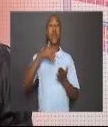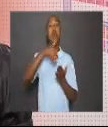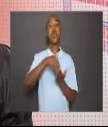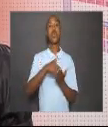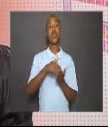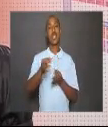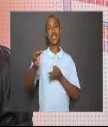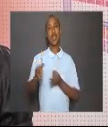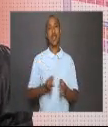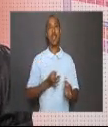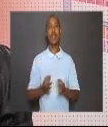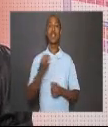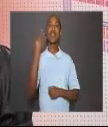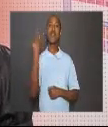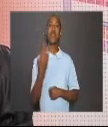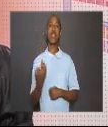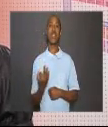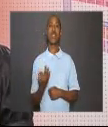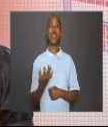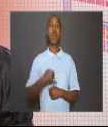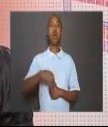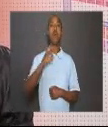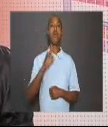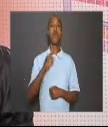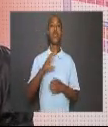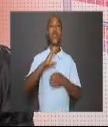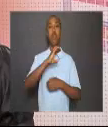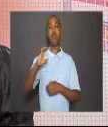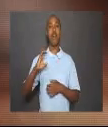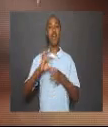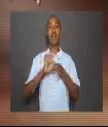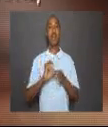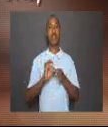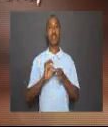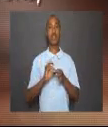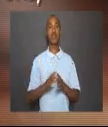also describe the formation of a covalent bond.